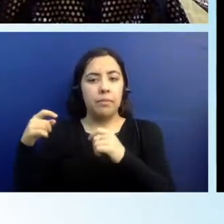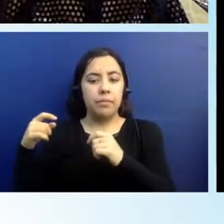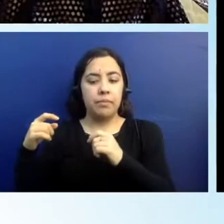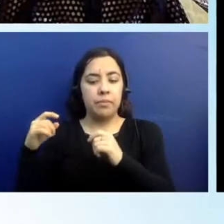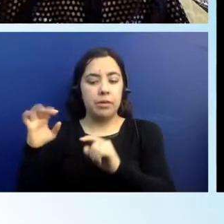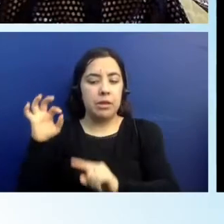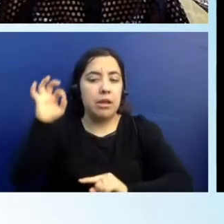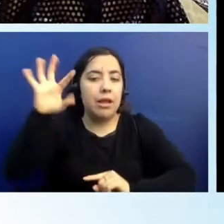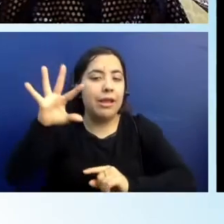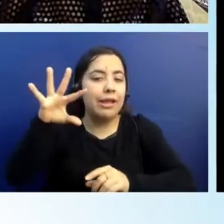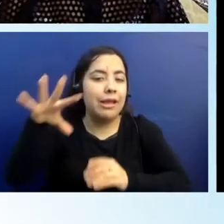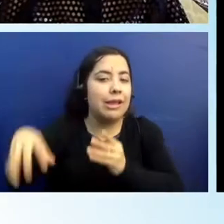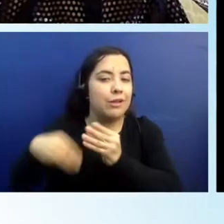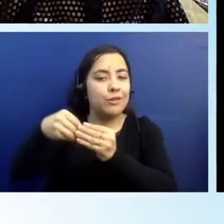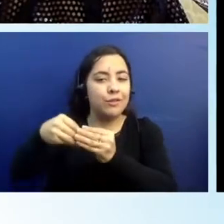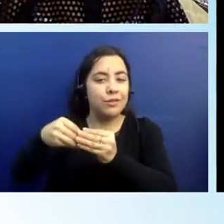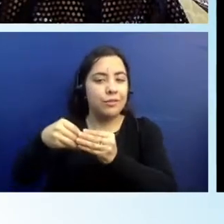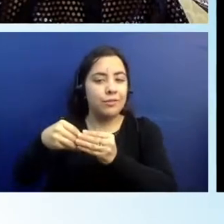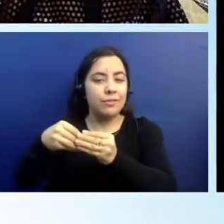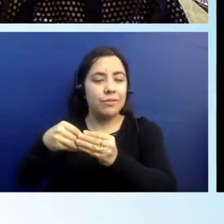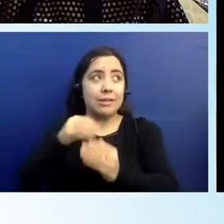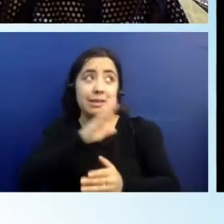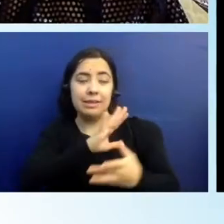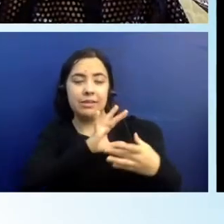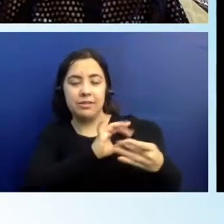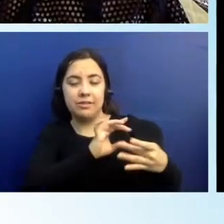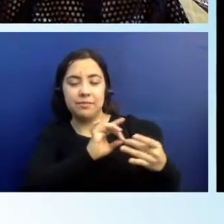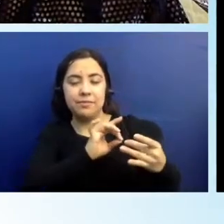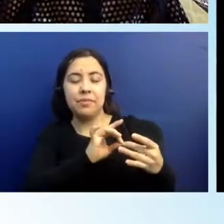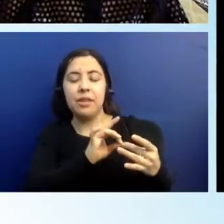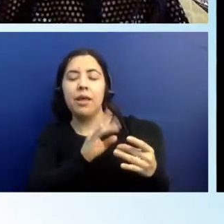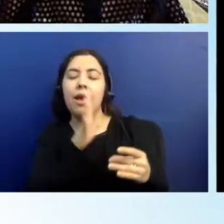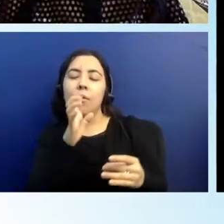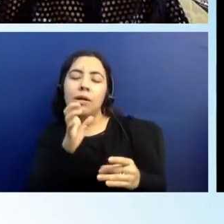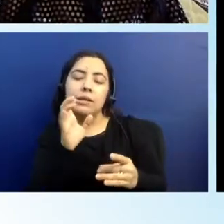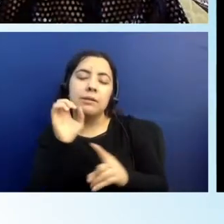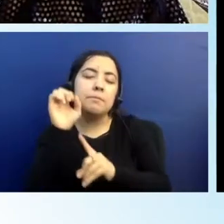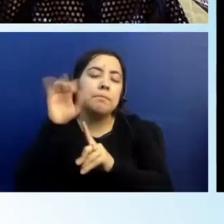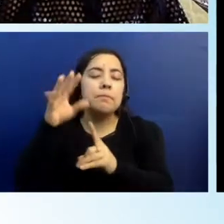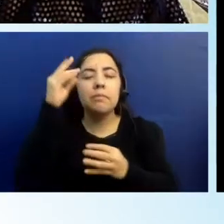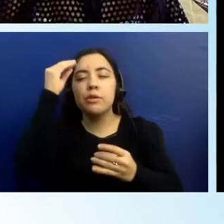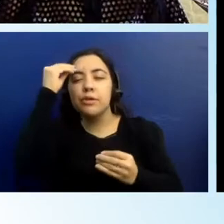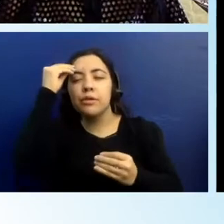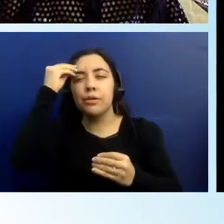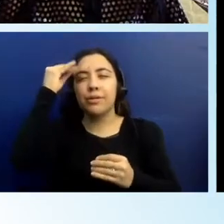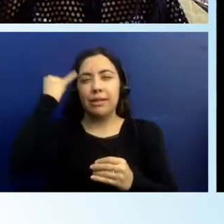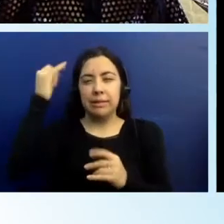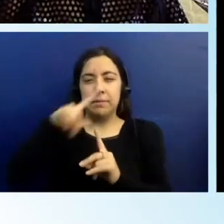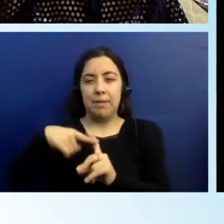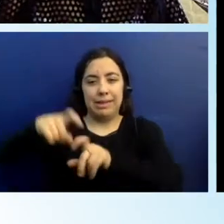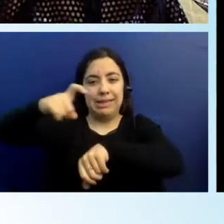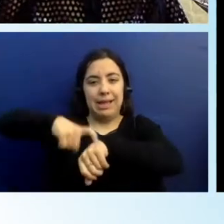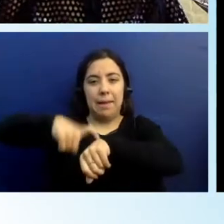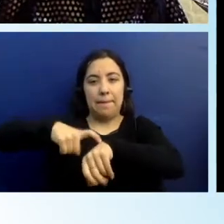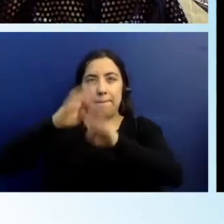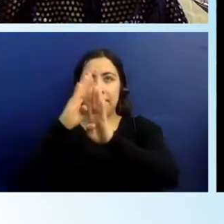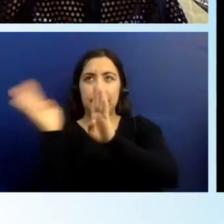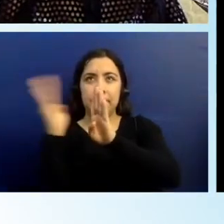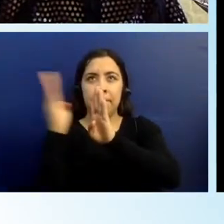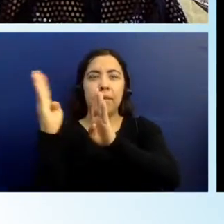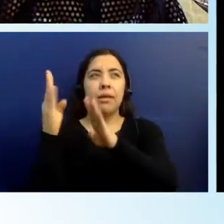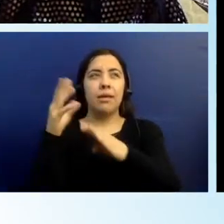the elements that he's brought up, ideas about time and about what it means to not